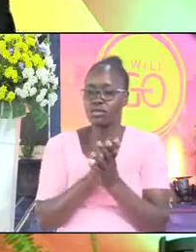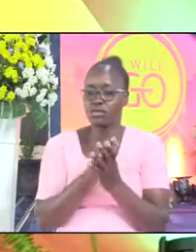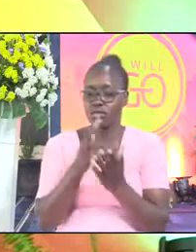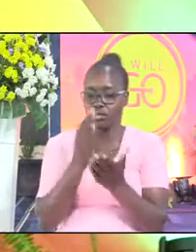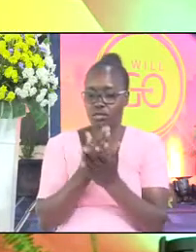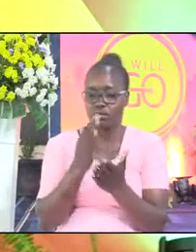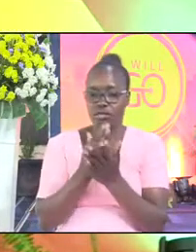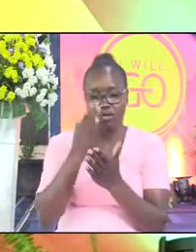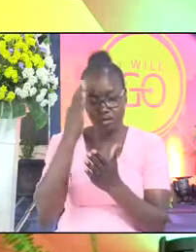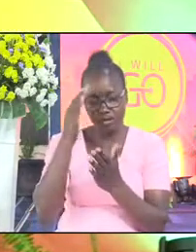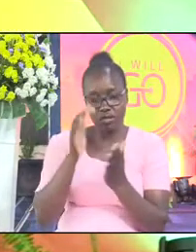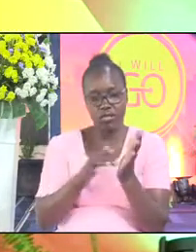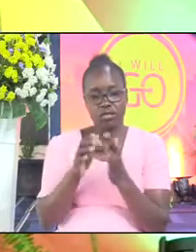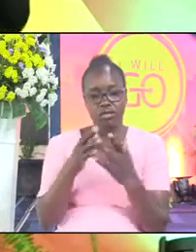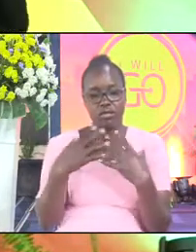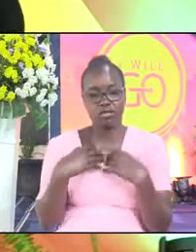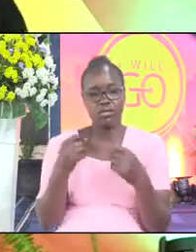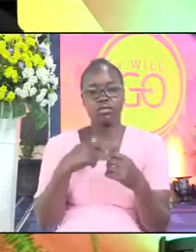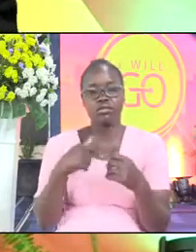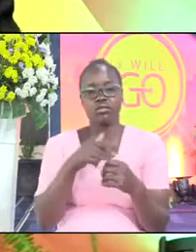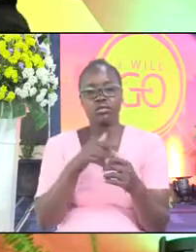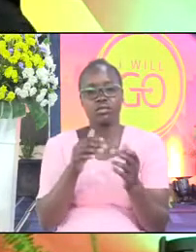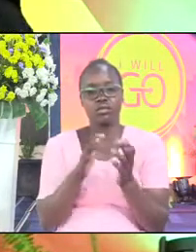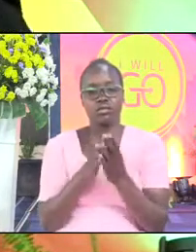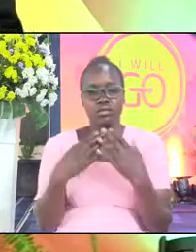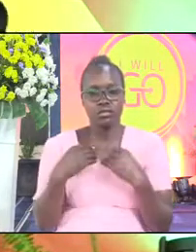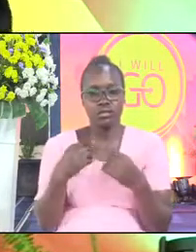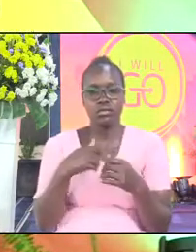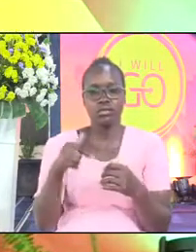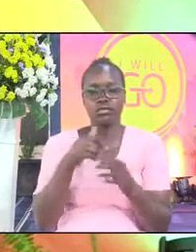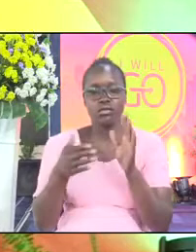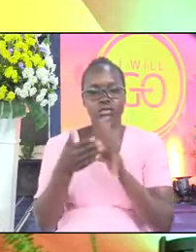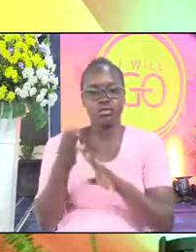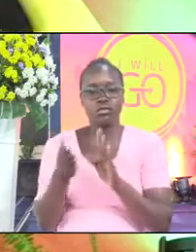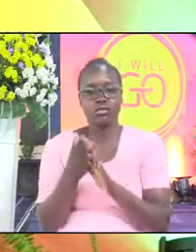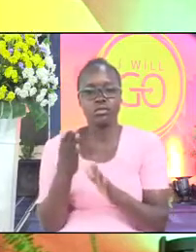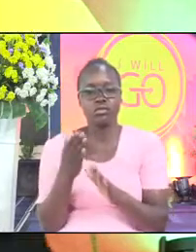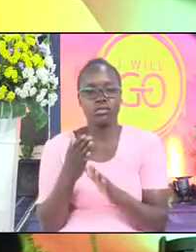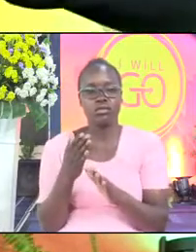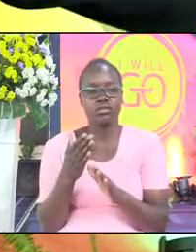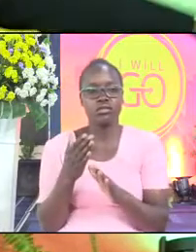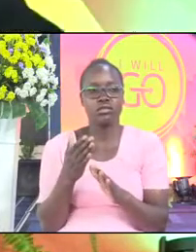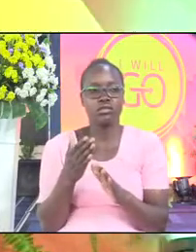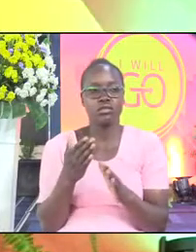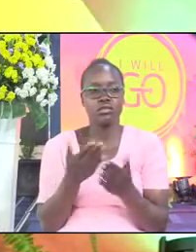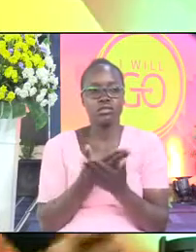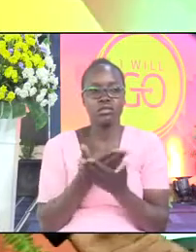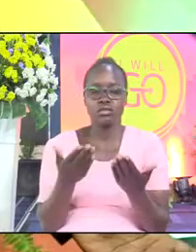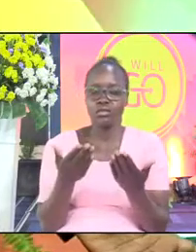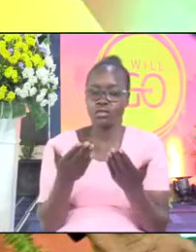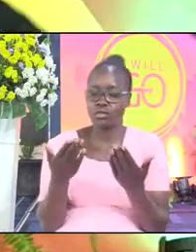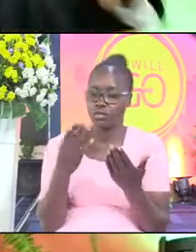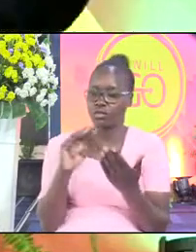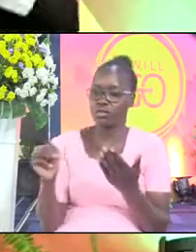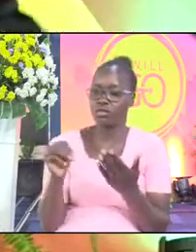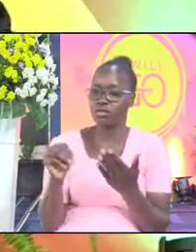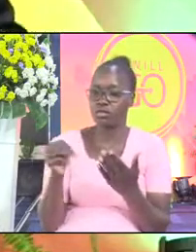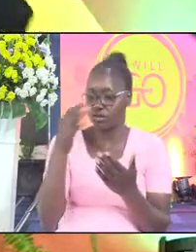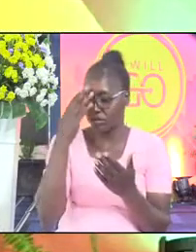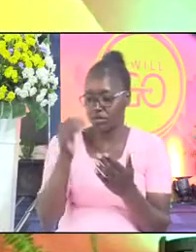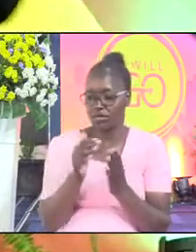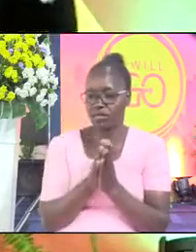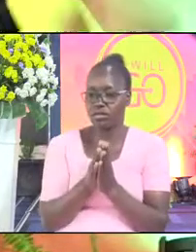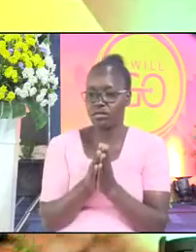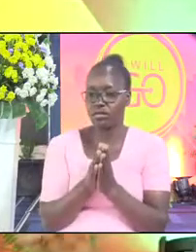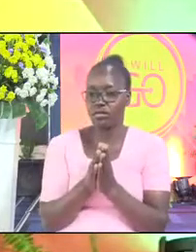but Jesus can read us, and then he can read us quickly. We might as well submit to him, because he's going to